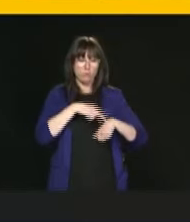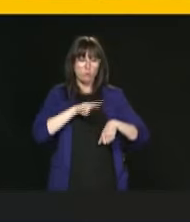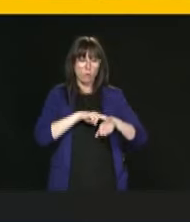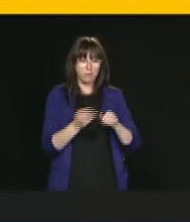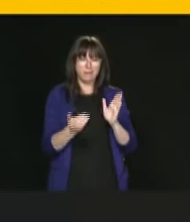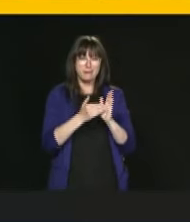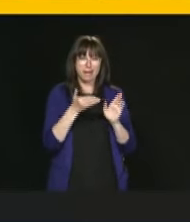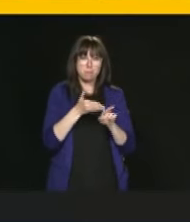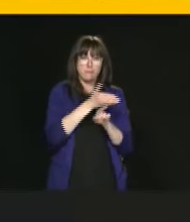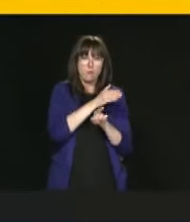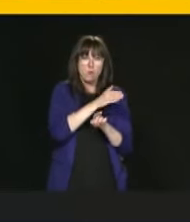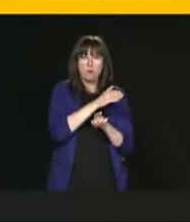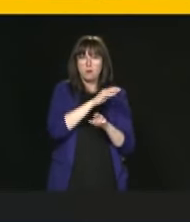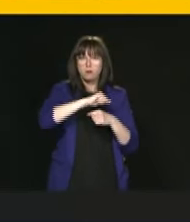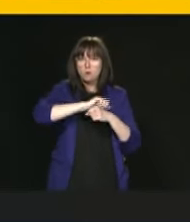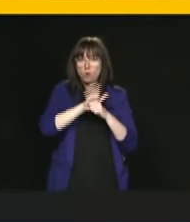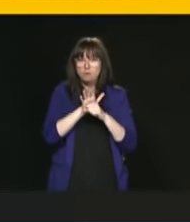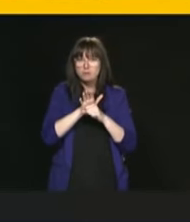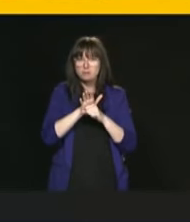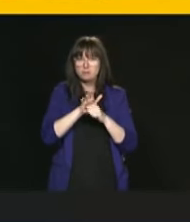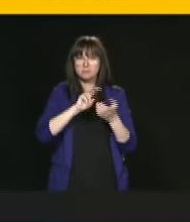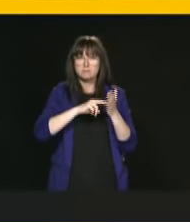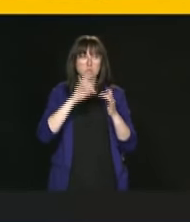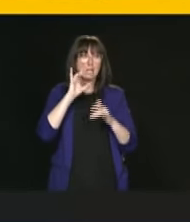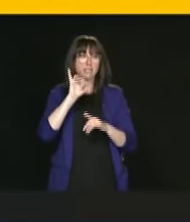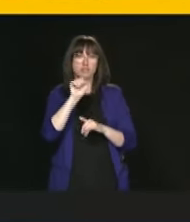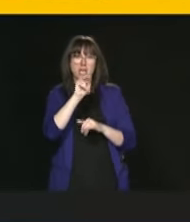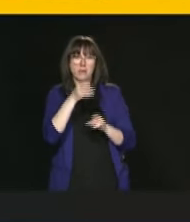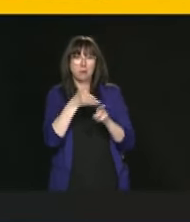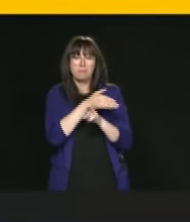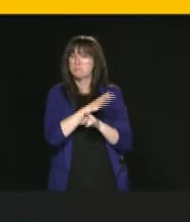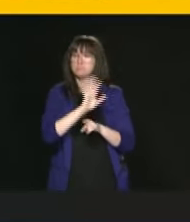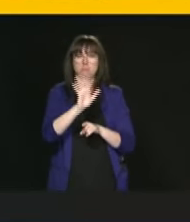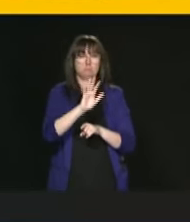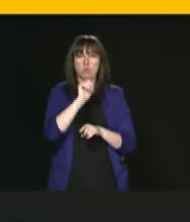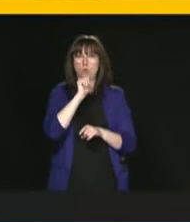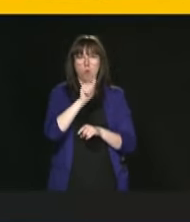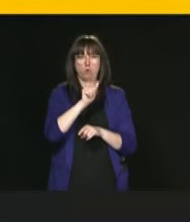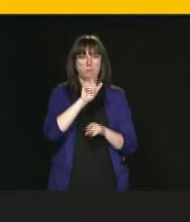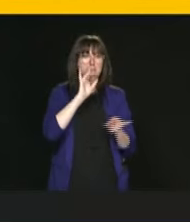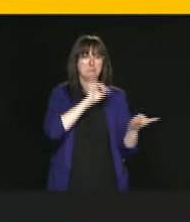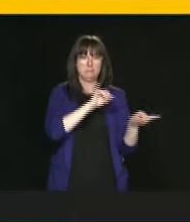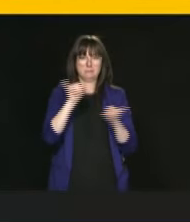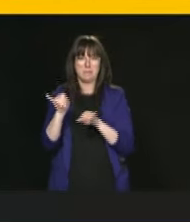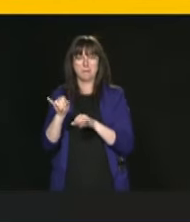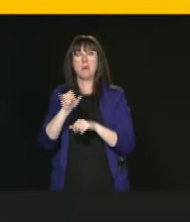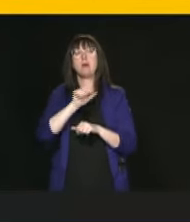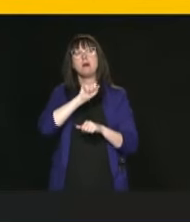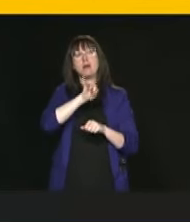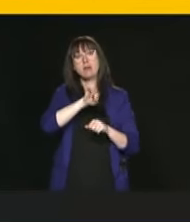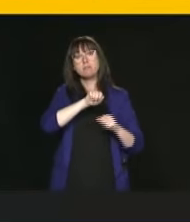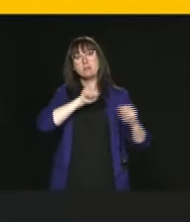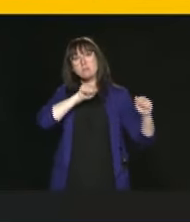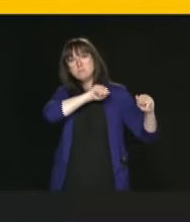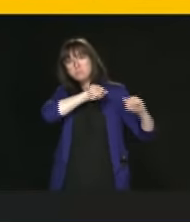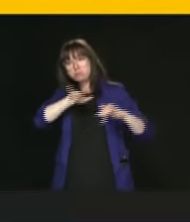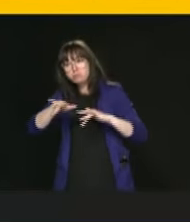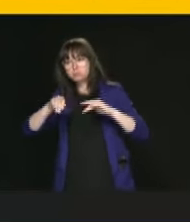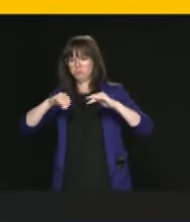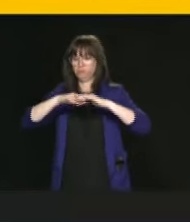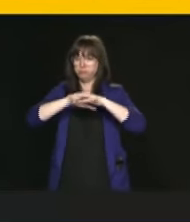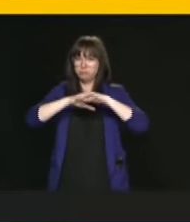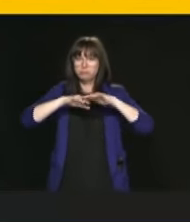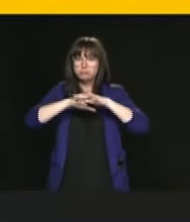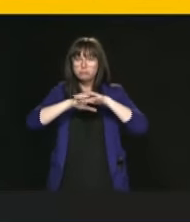this year, and that if there are gatherings of that nature, of course, it's up to us to